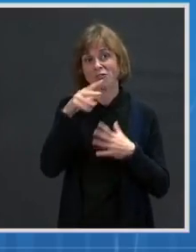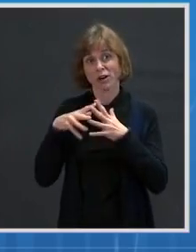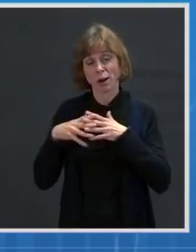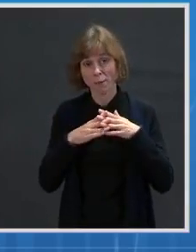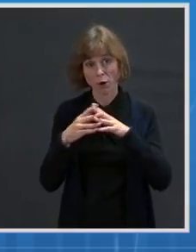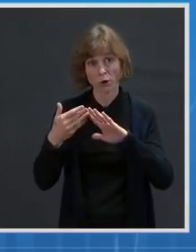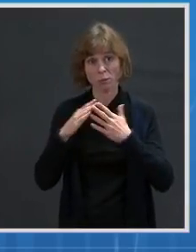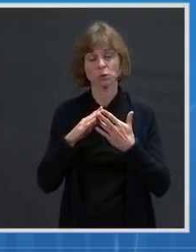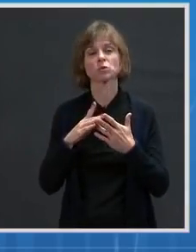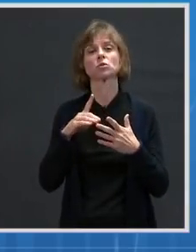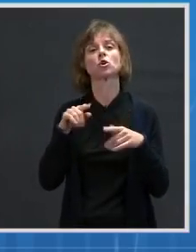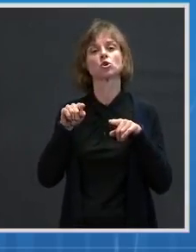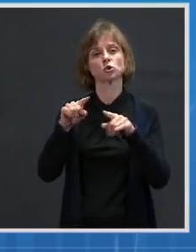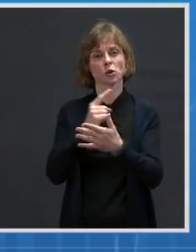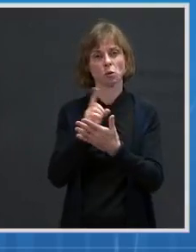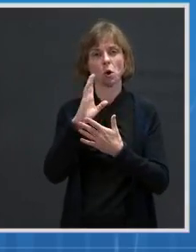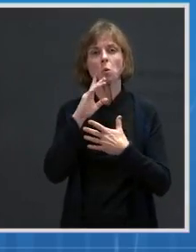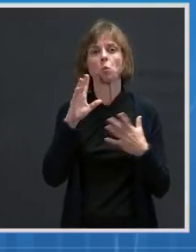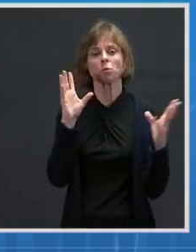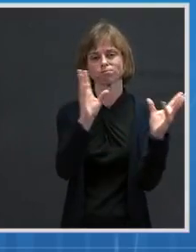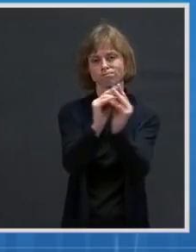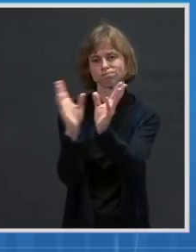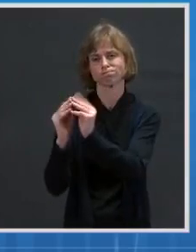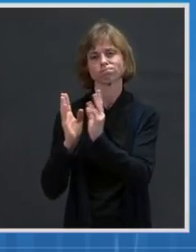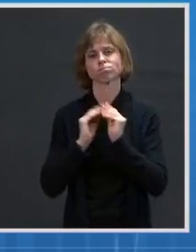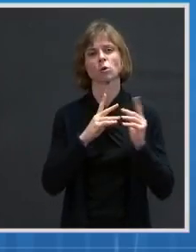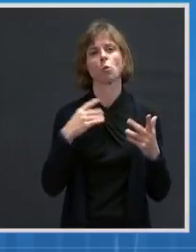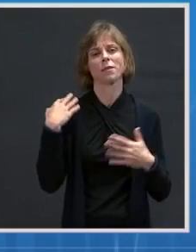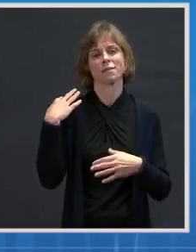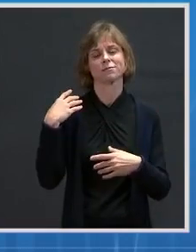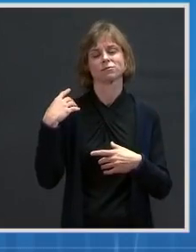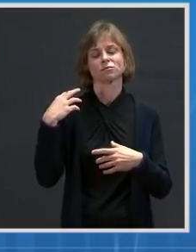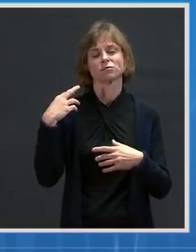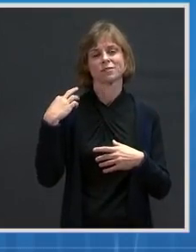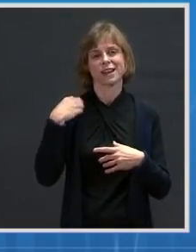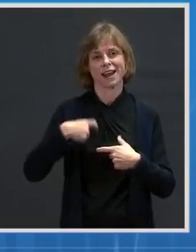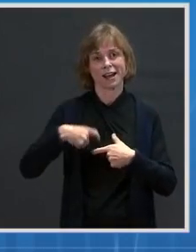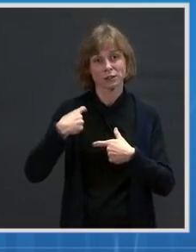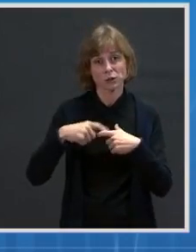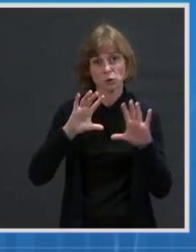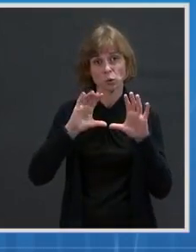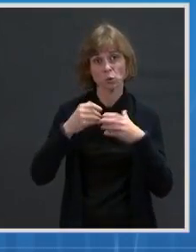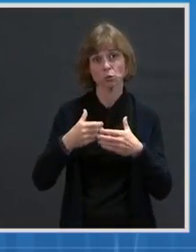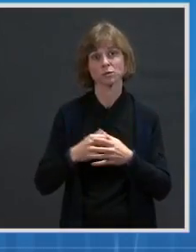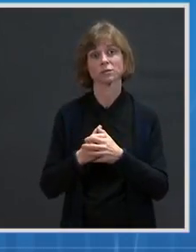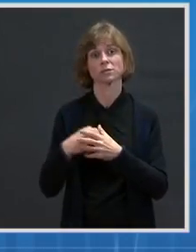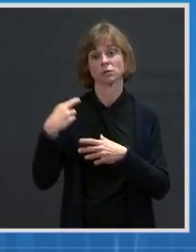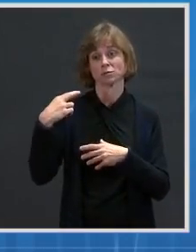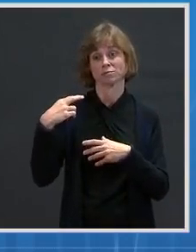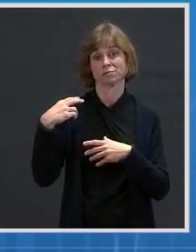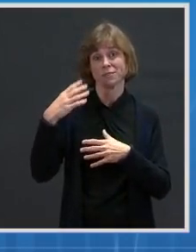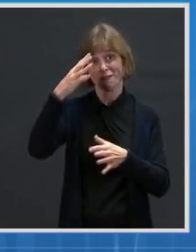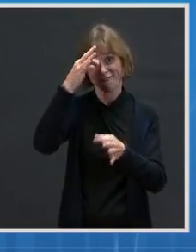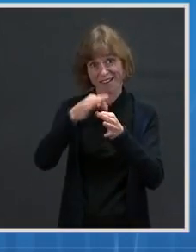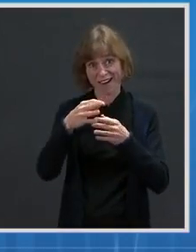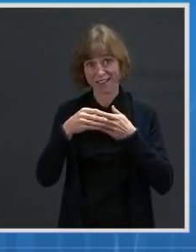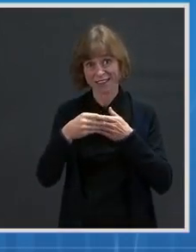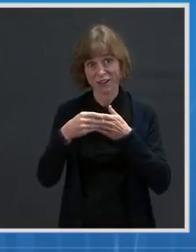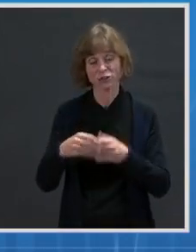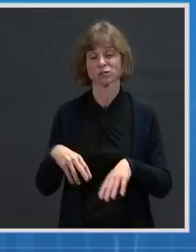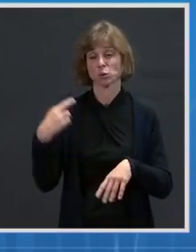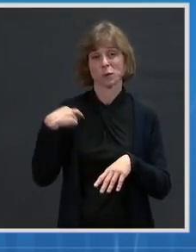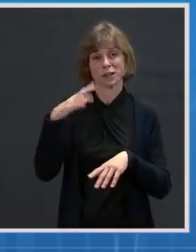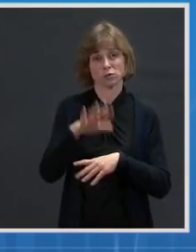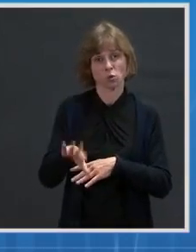Latino groups, faith leaders, and members of the rural community. These listening sessions will continue our effort to